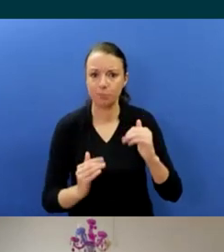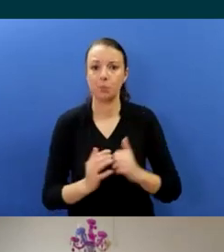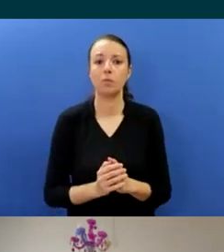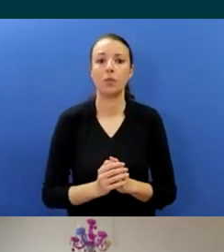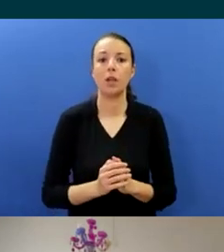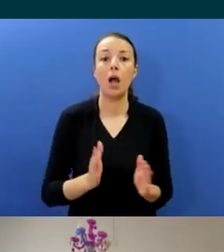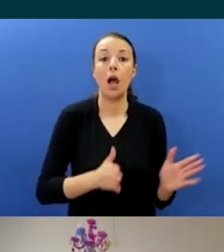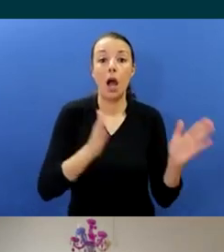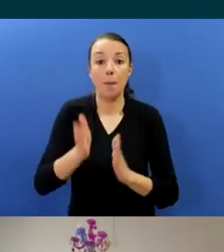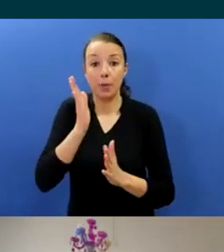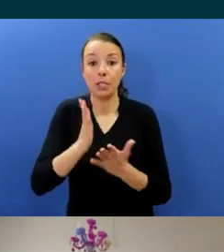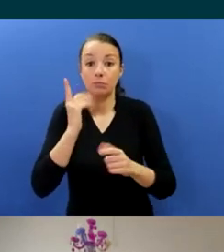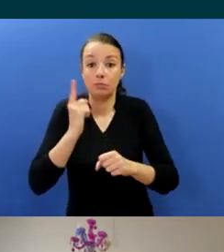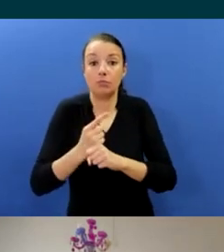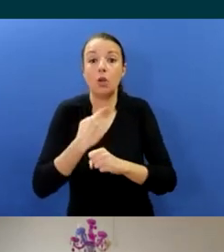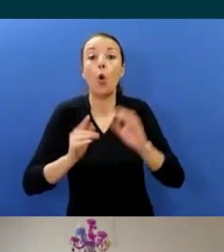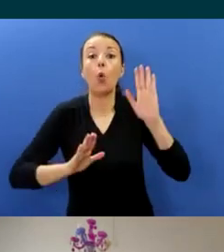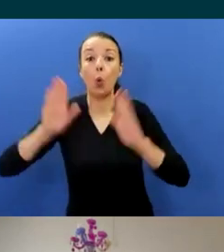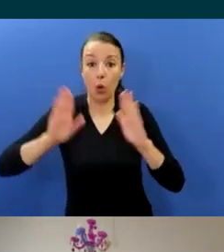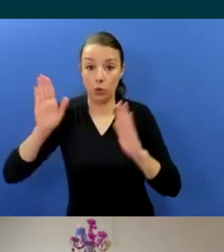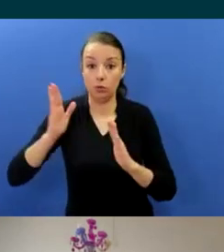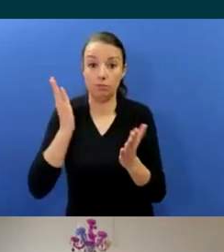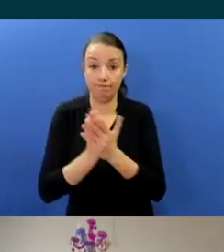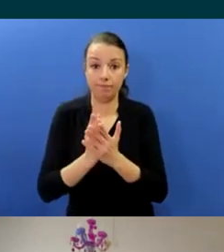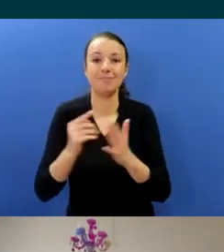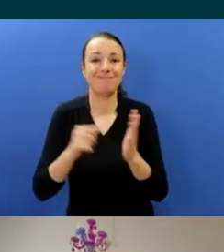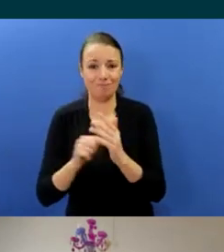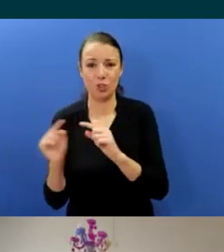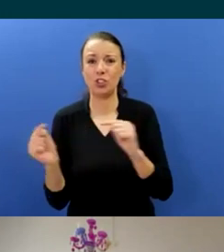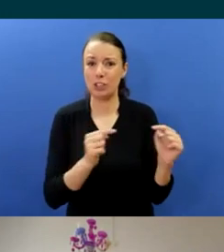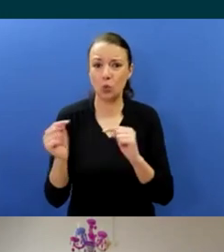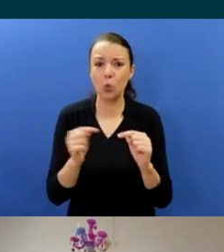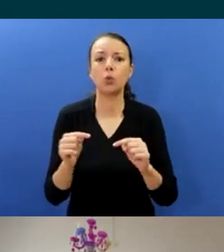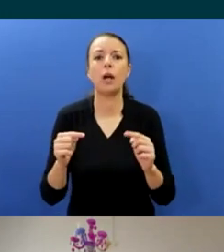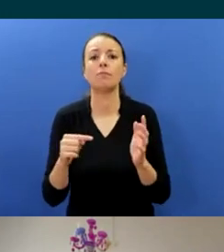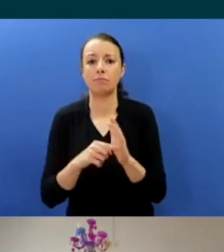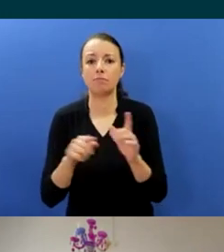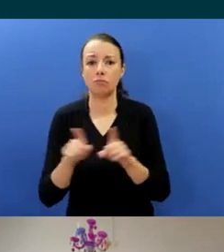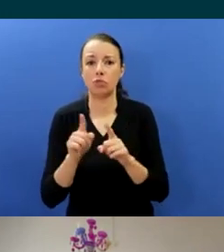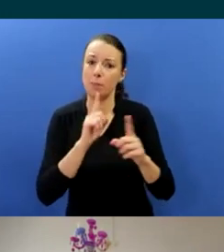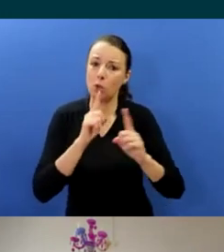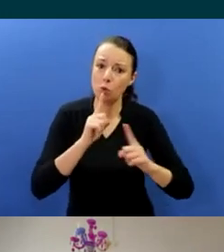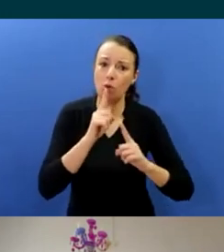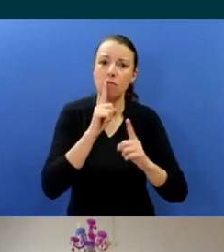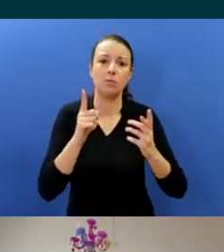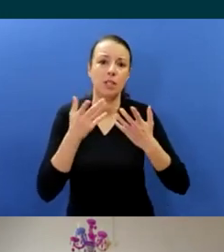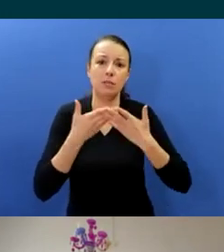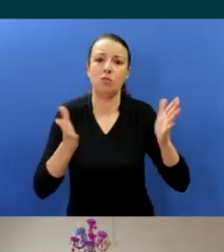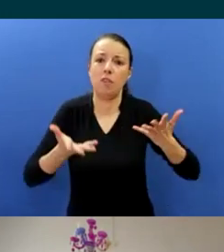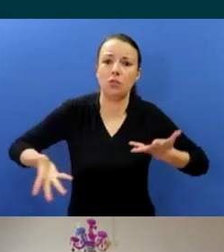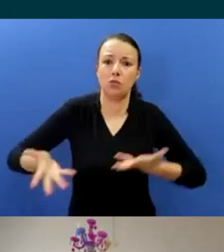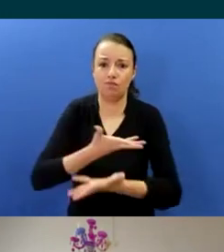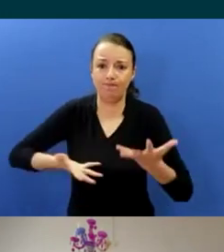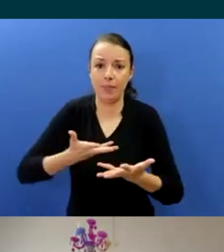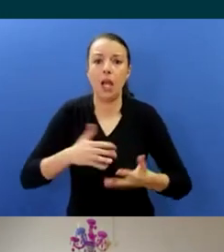a plenum deliberation with all the people together. And we go proposal after proposal,